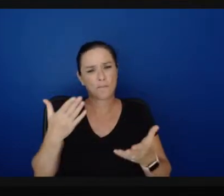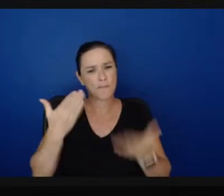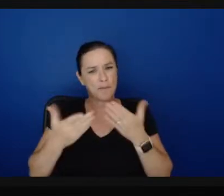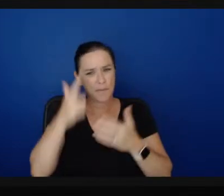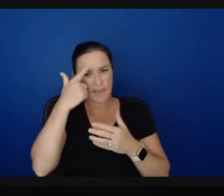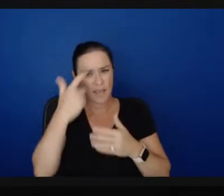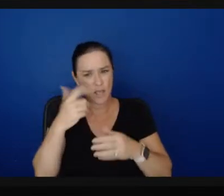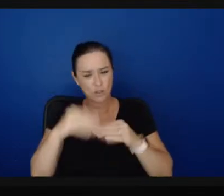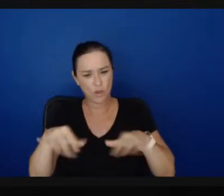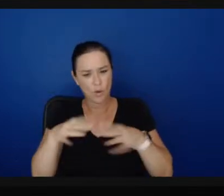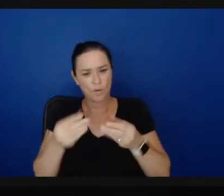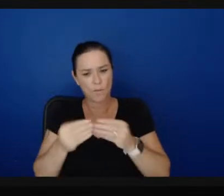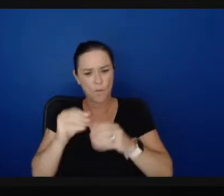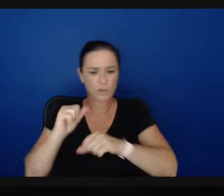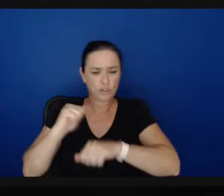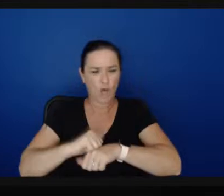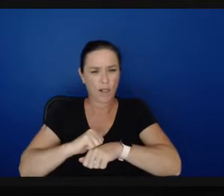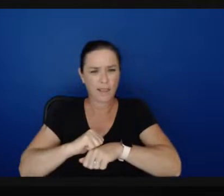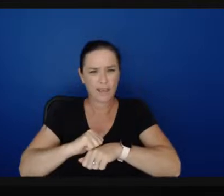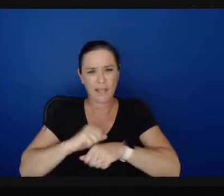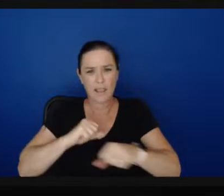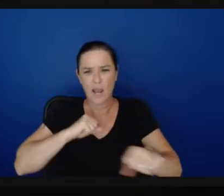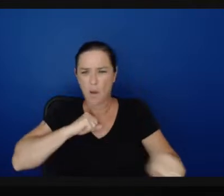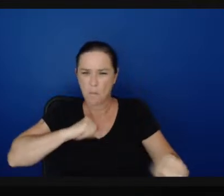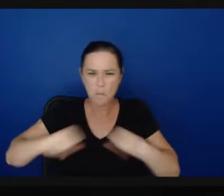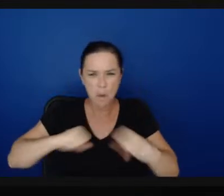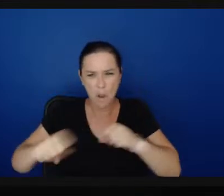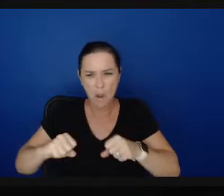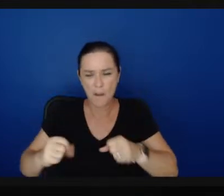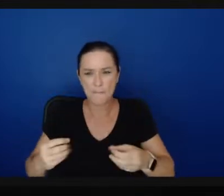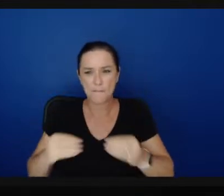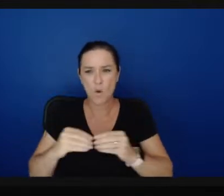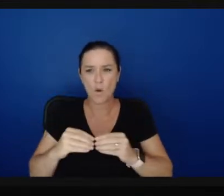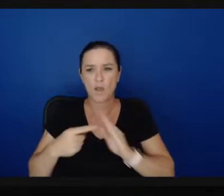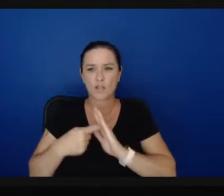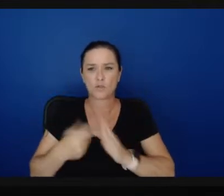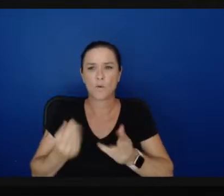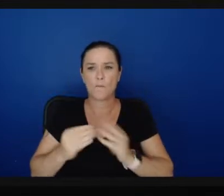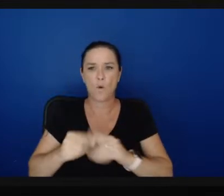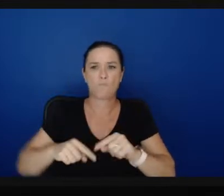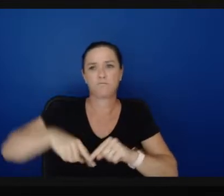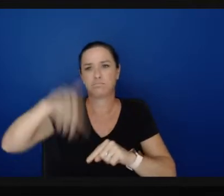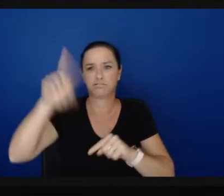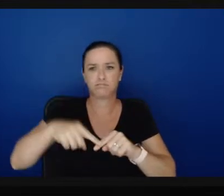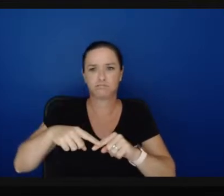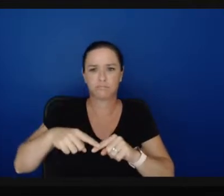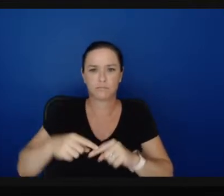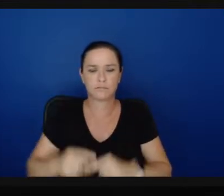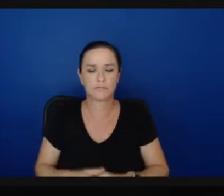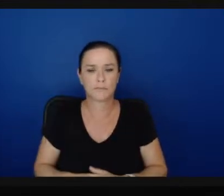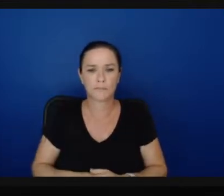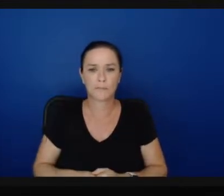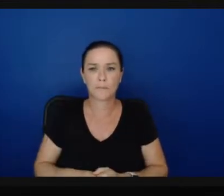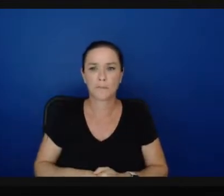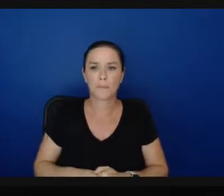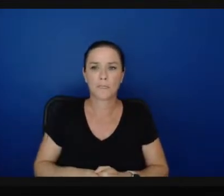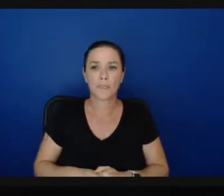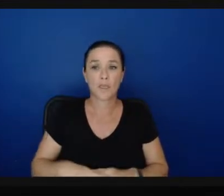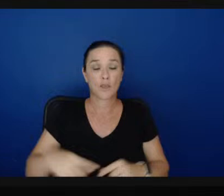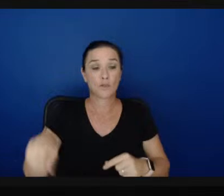At least the tilt meter did than other stations, and showed this bigger spike for that reason there. And so those of you who